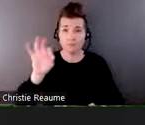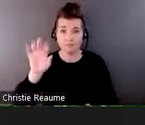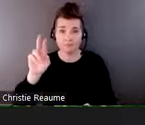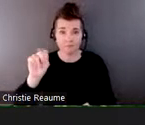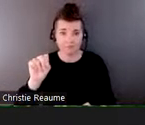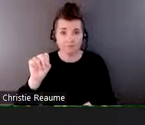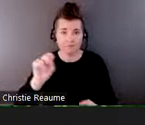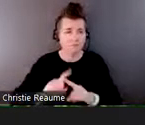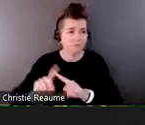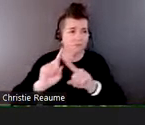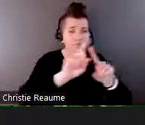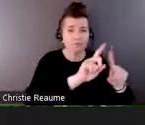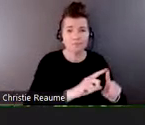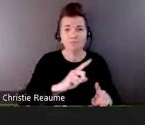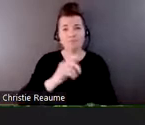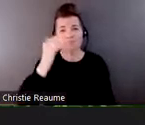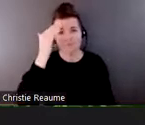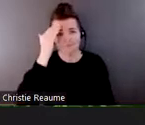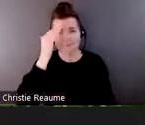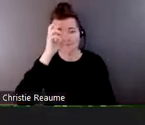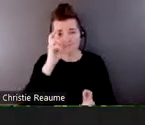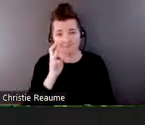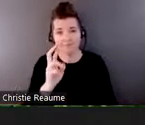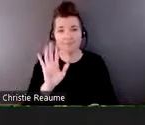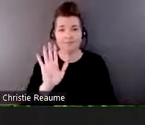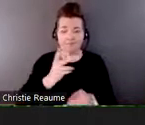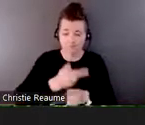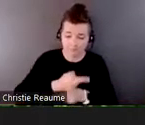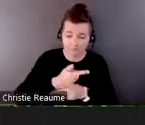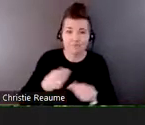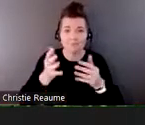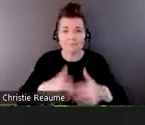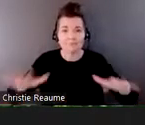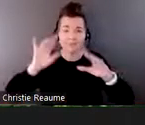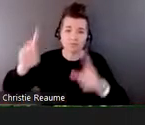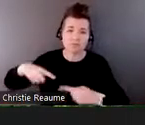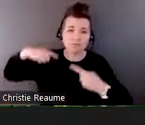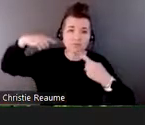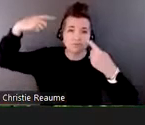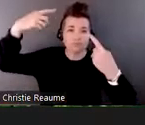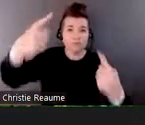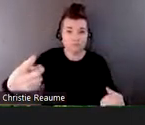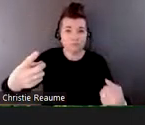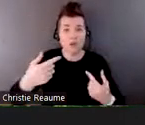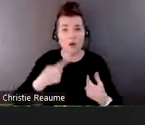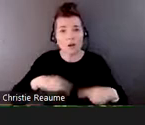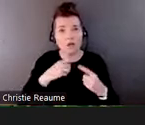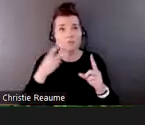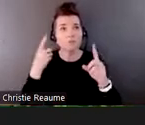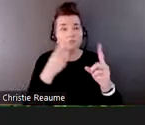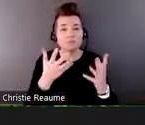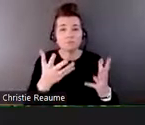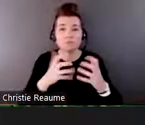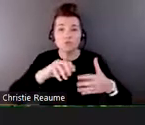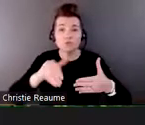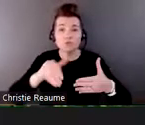stewardship of this land throughout the ages. We seek a new relationship with the original peoples of this